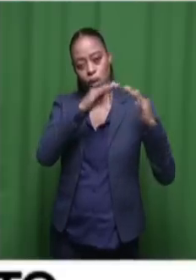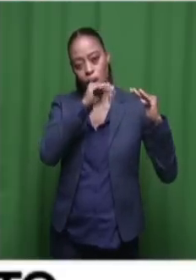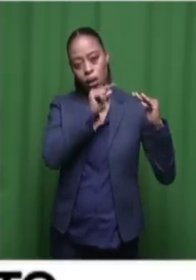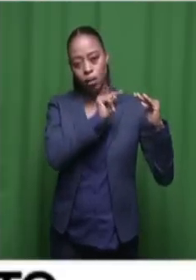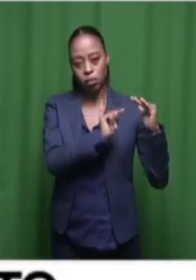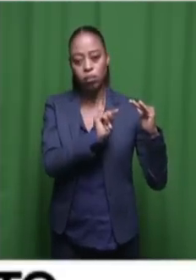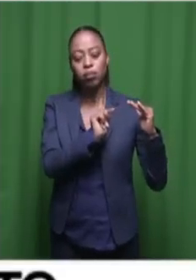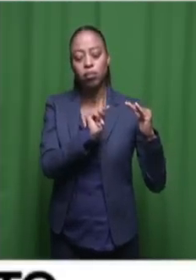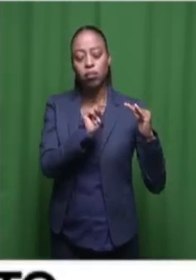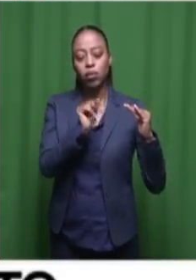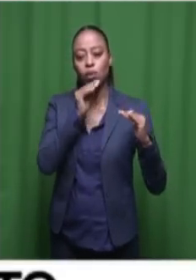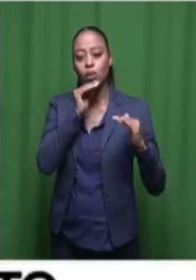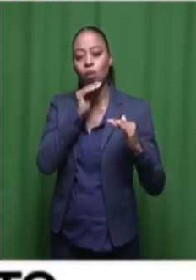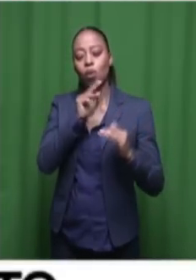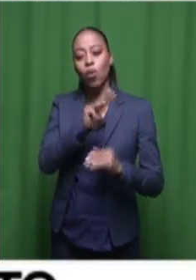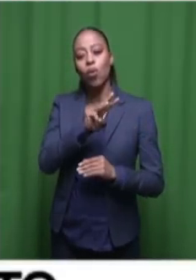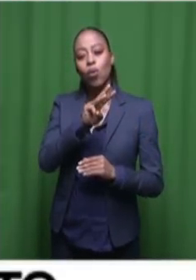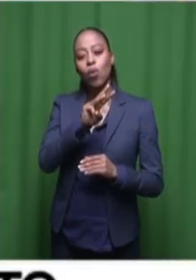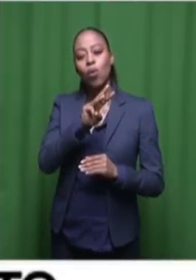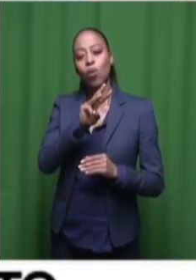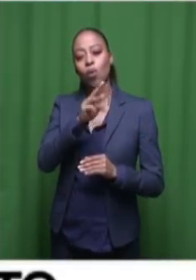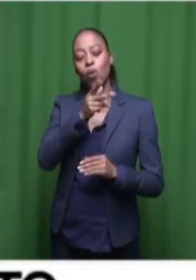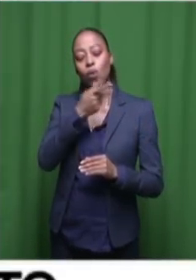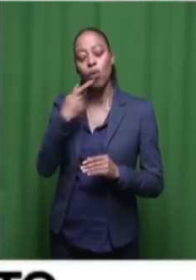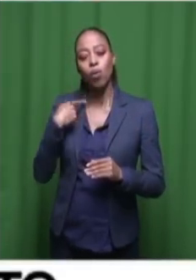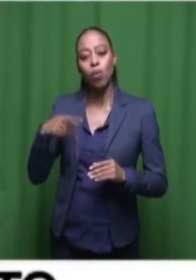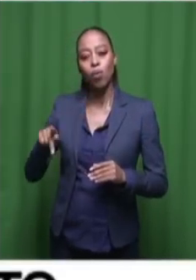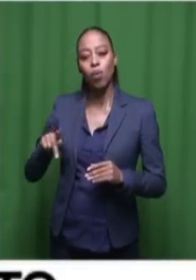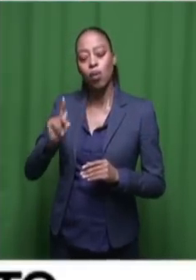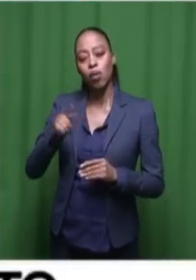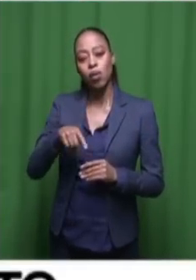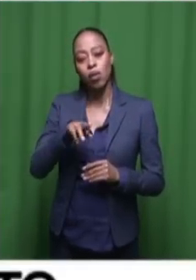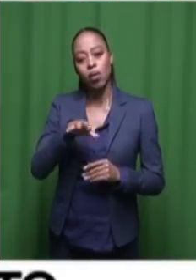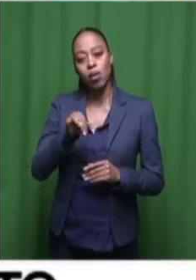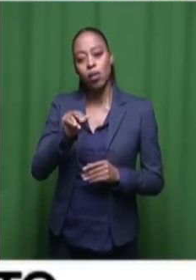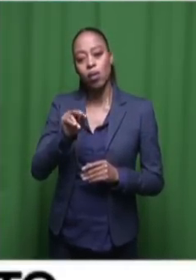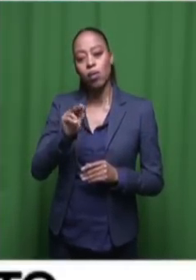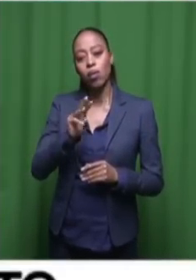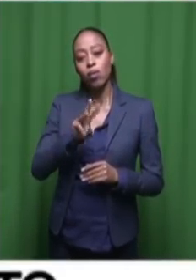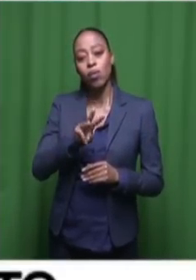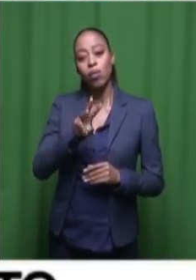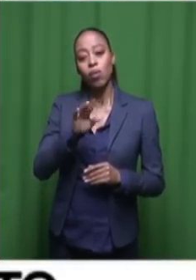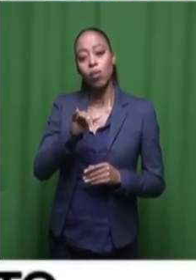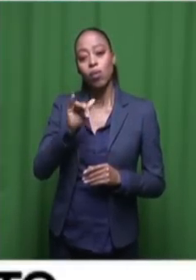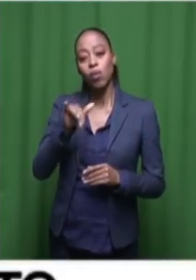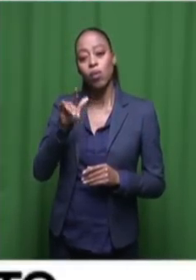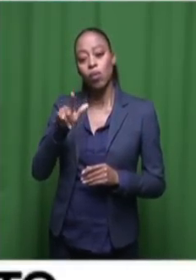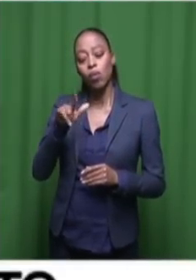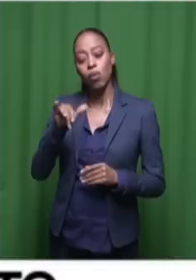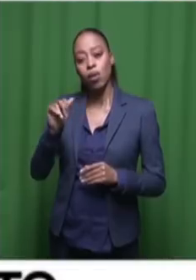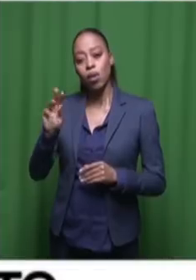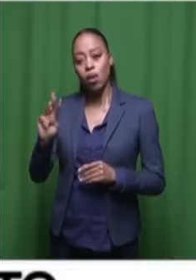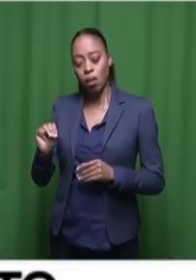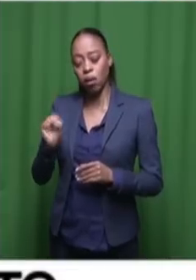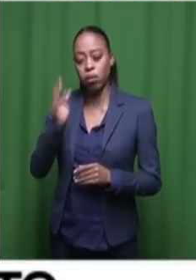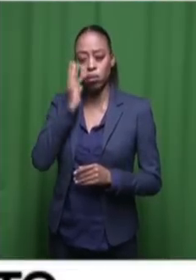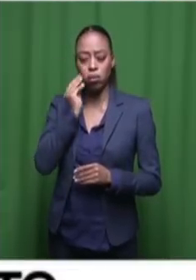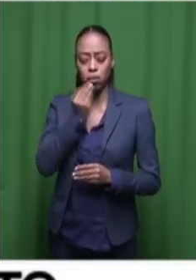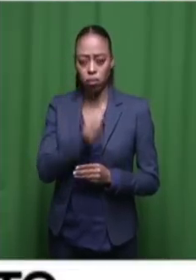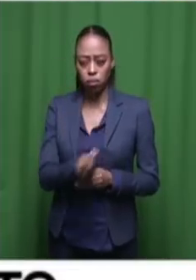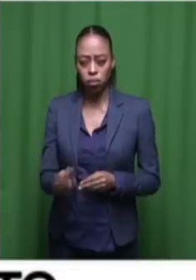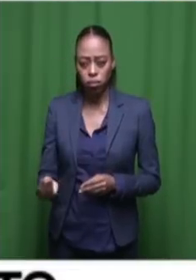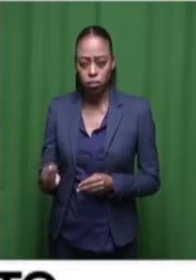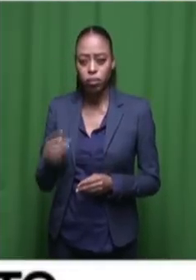is Prince William, as well as another grandchild who is